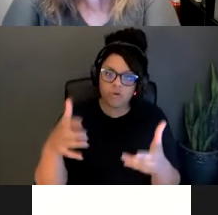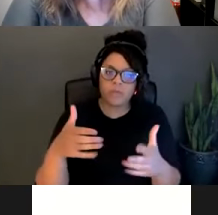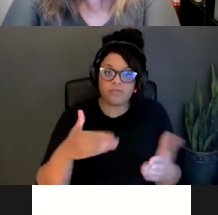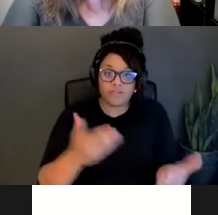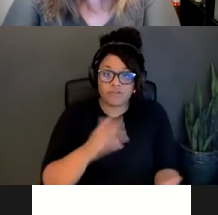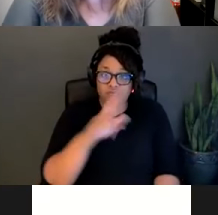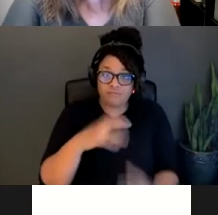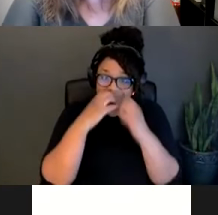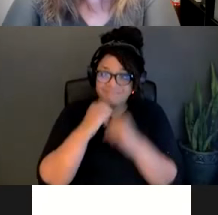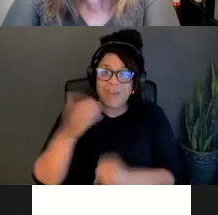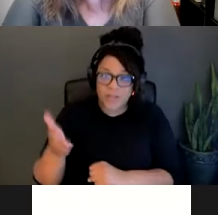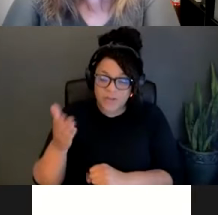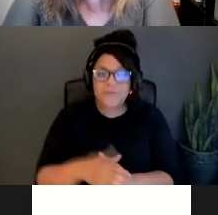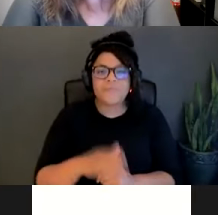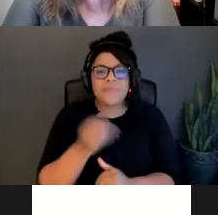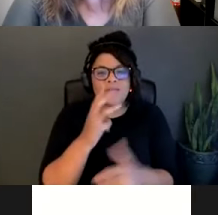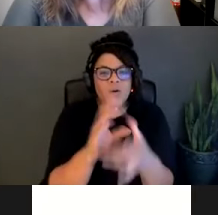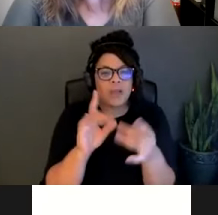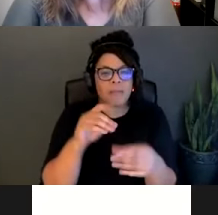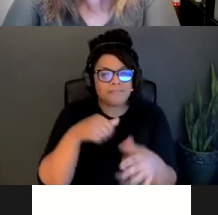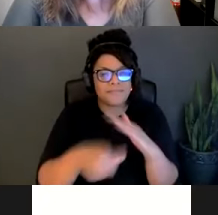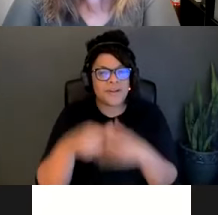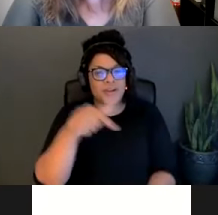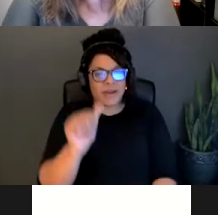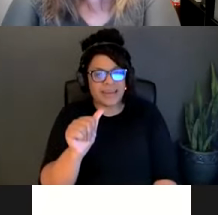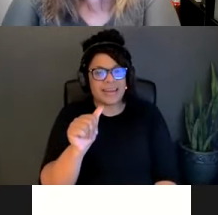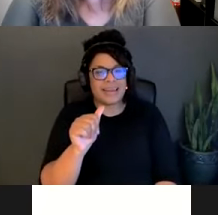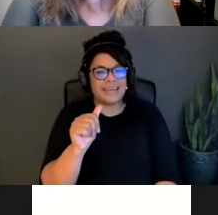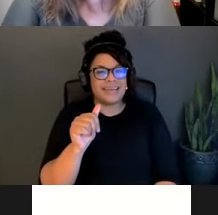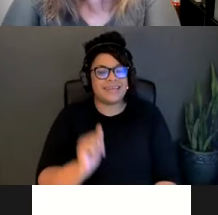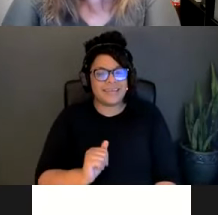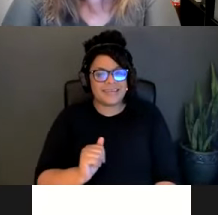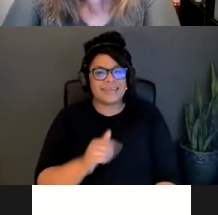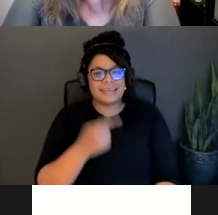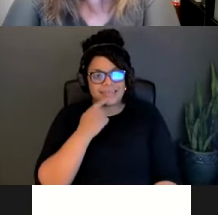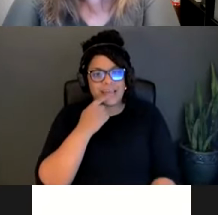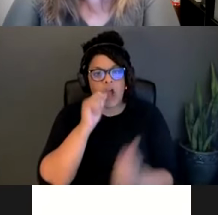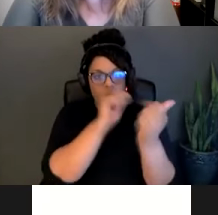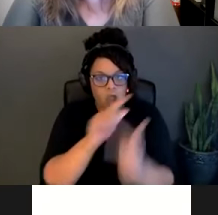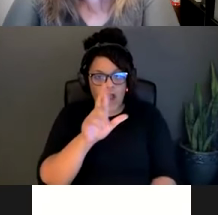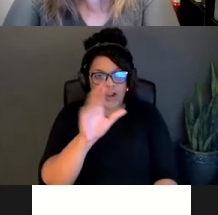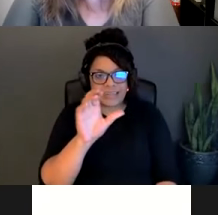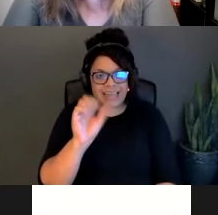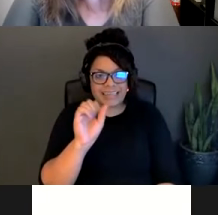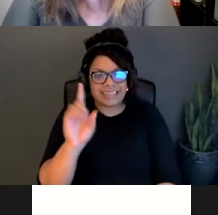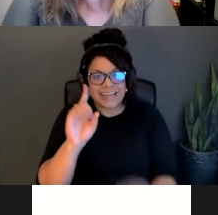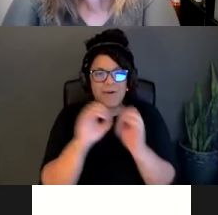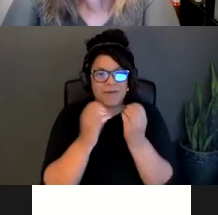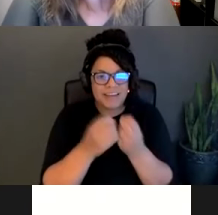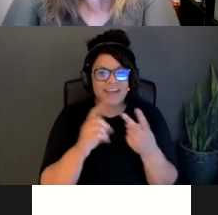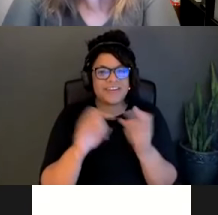And there's a couple of comments in the Q&A of that every single RCSD organization